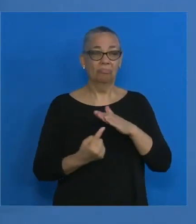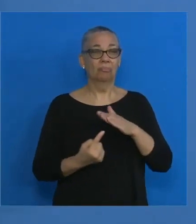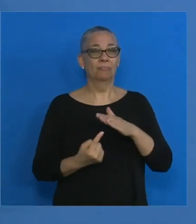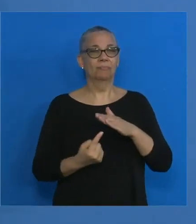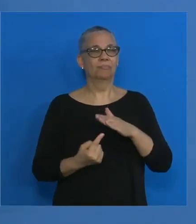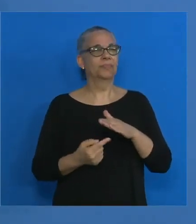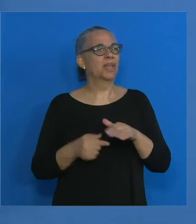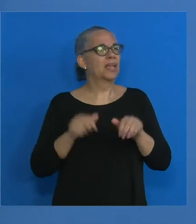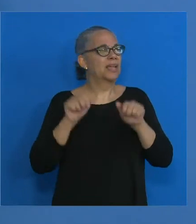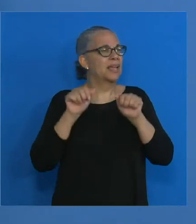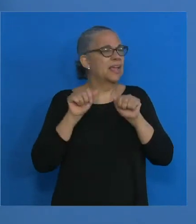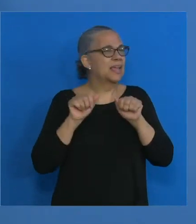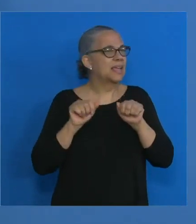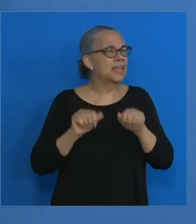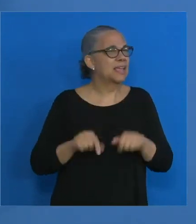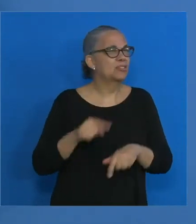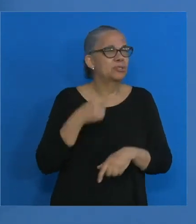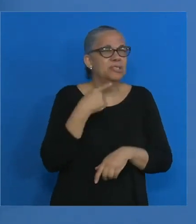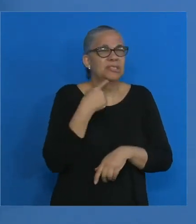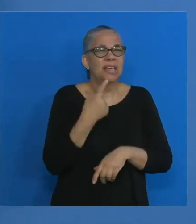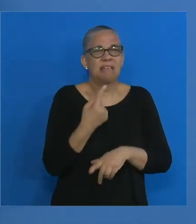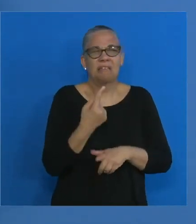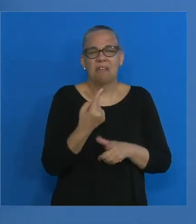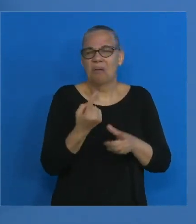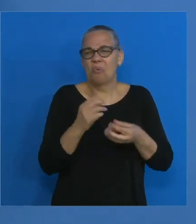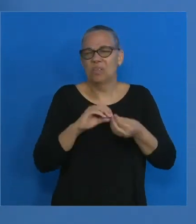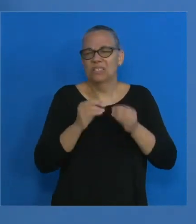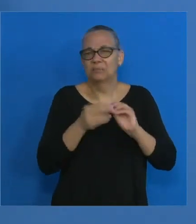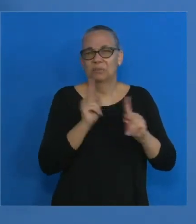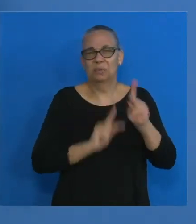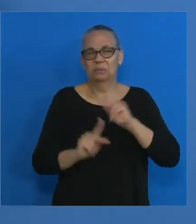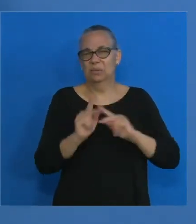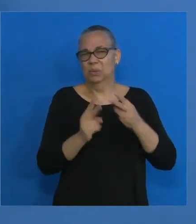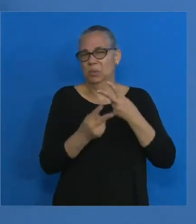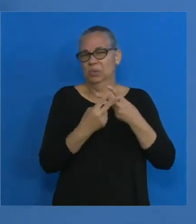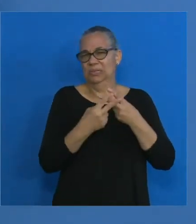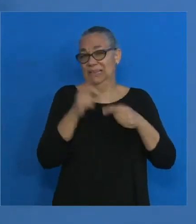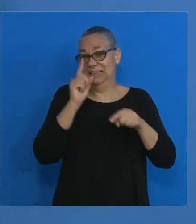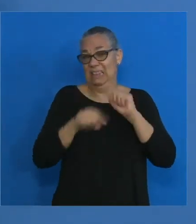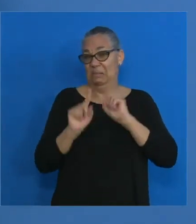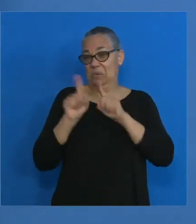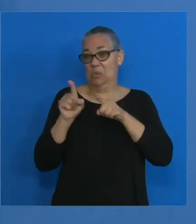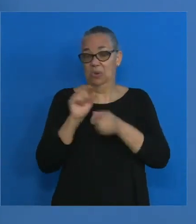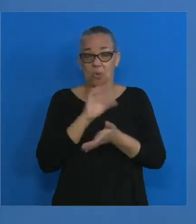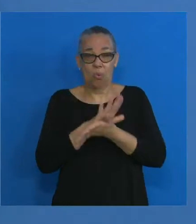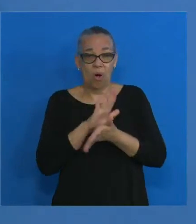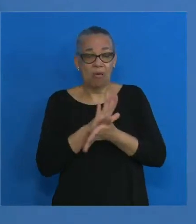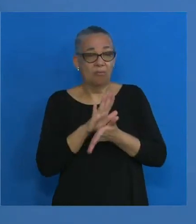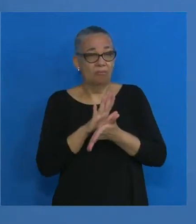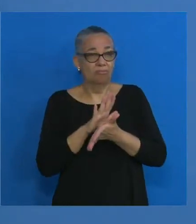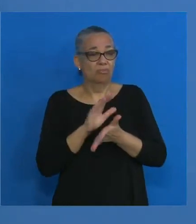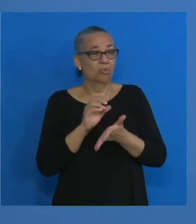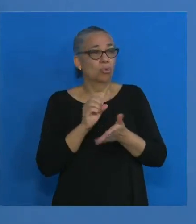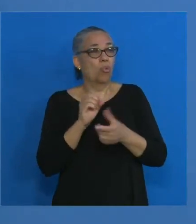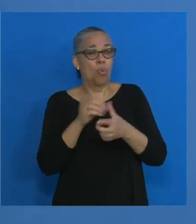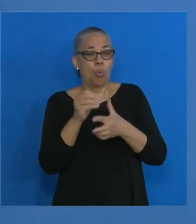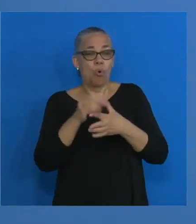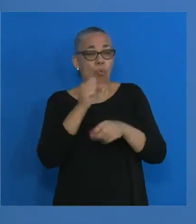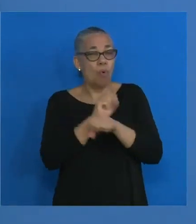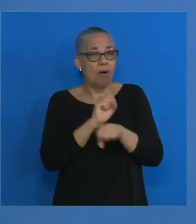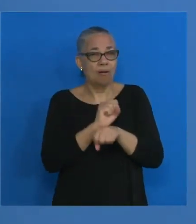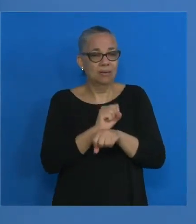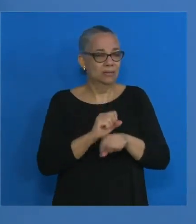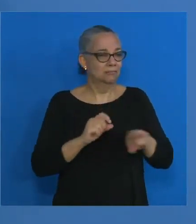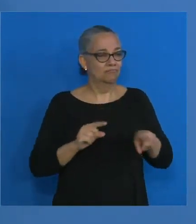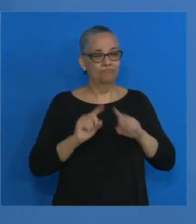you confirm how many people are actually in quarantine right now and not able to go to work or school, at least physically? I do not have that number in front of me. Obviously,